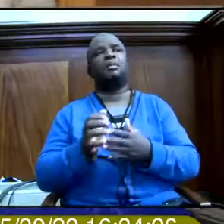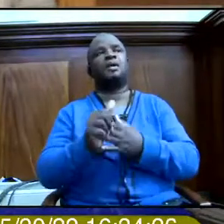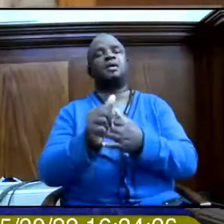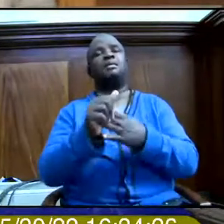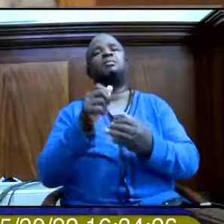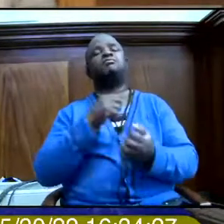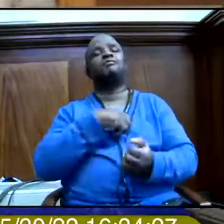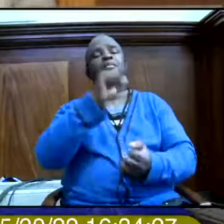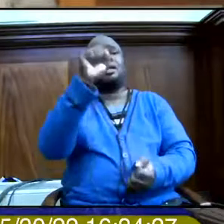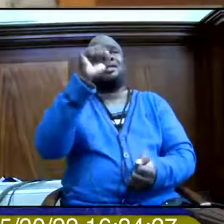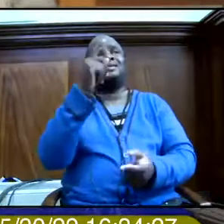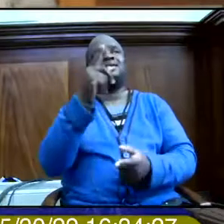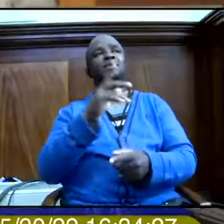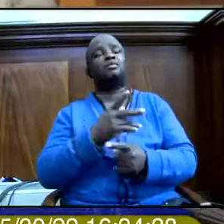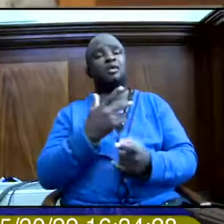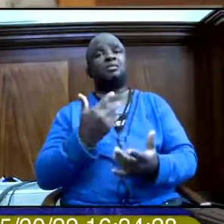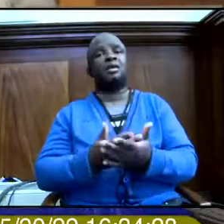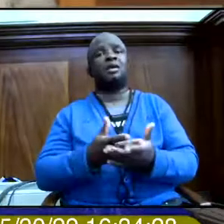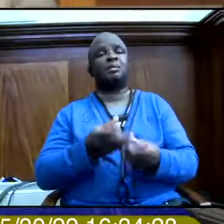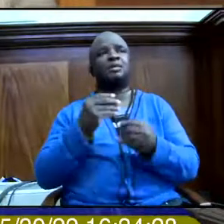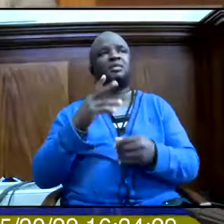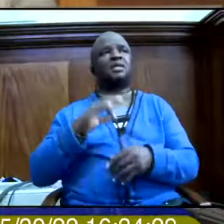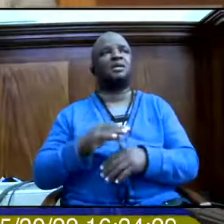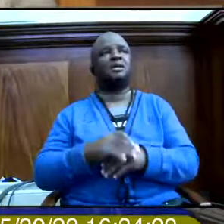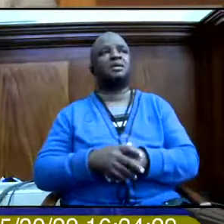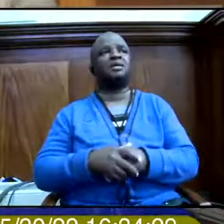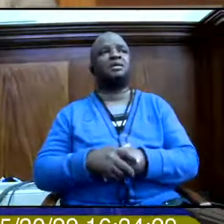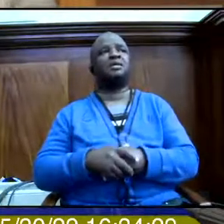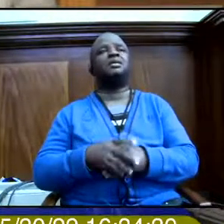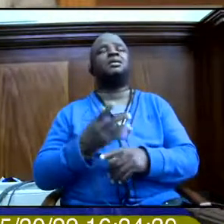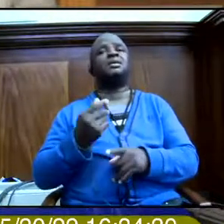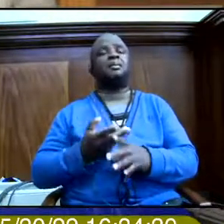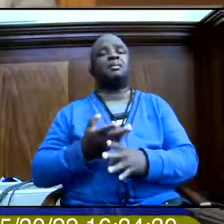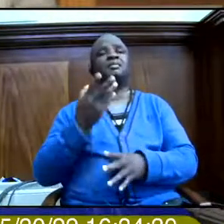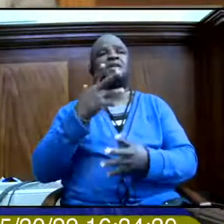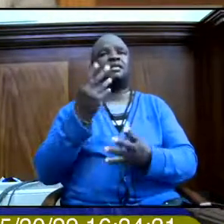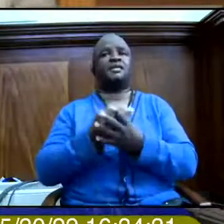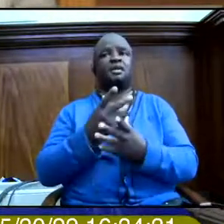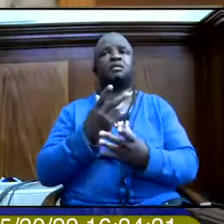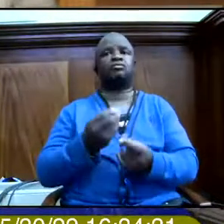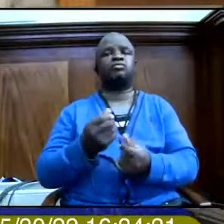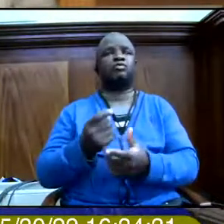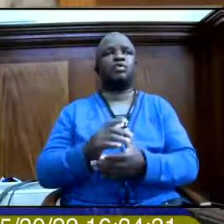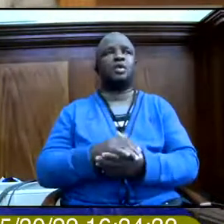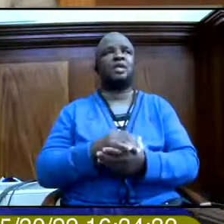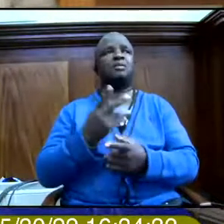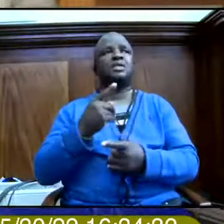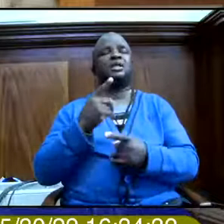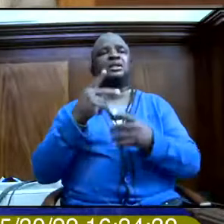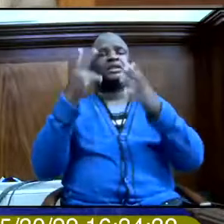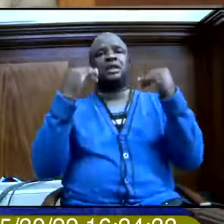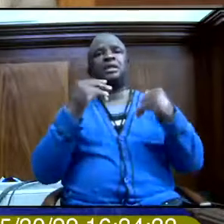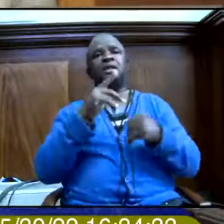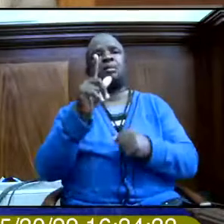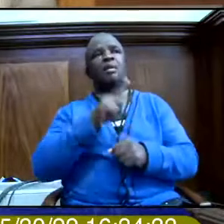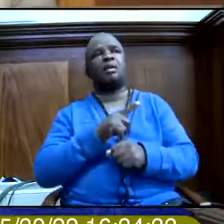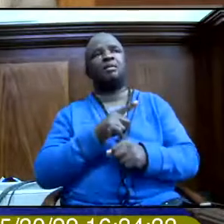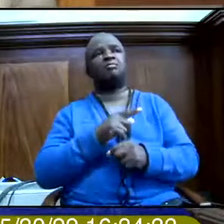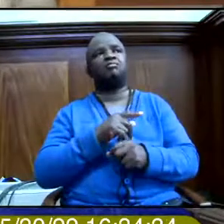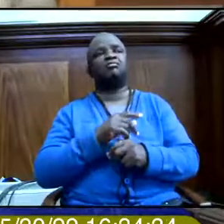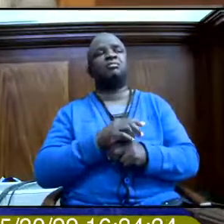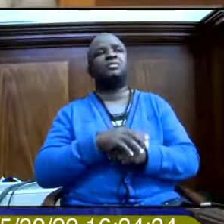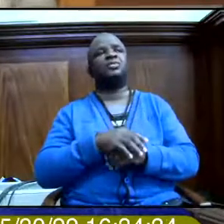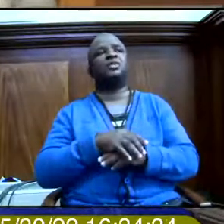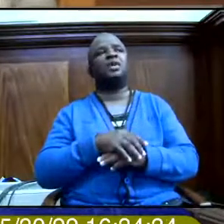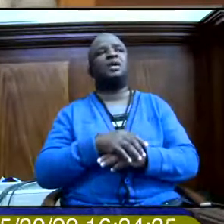would be having our salaries now and the salary increments and everything not a judge telling us that